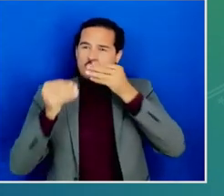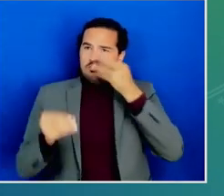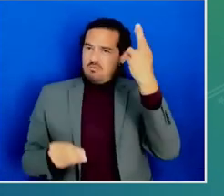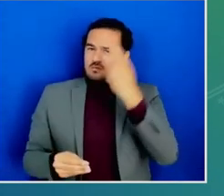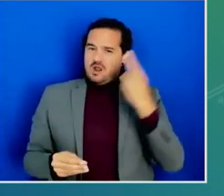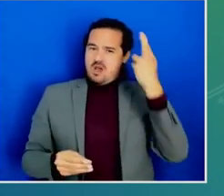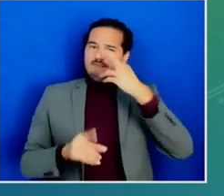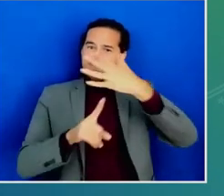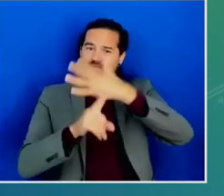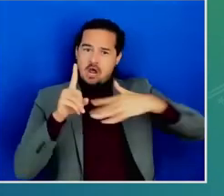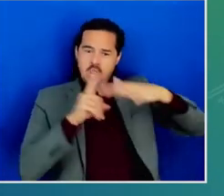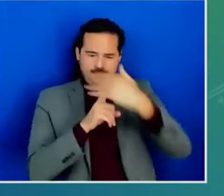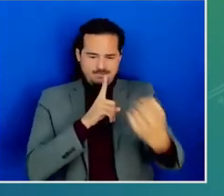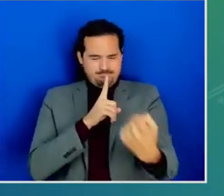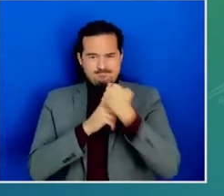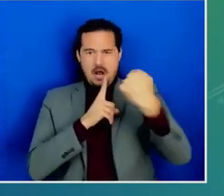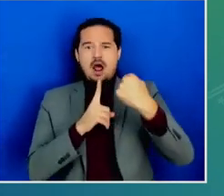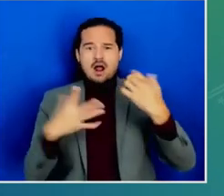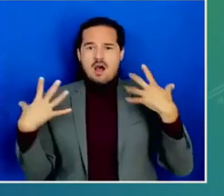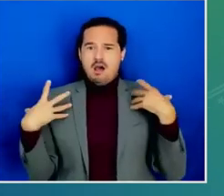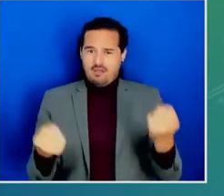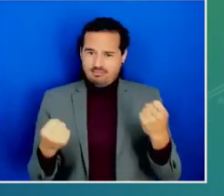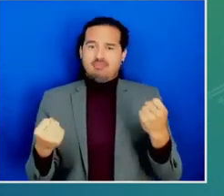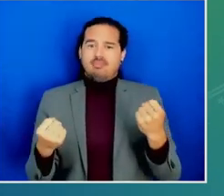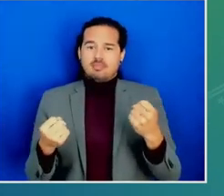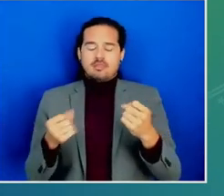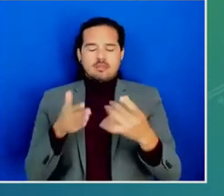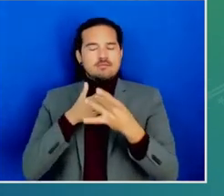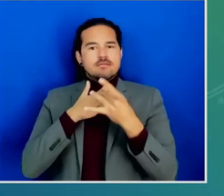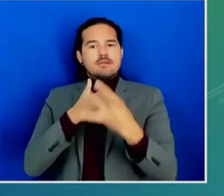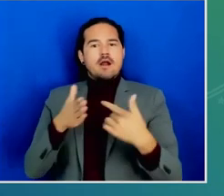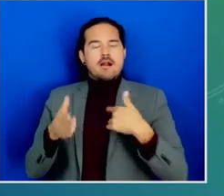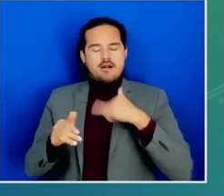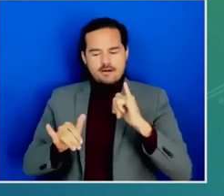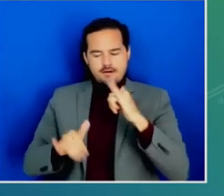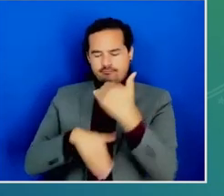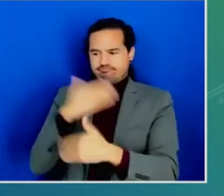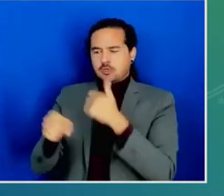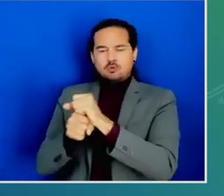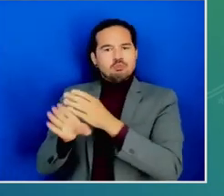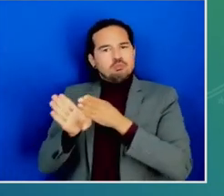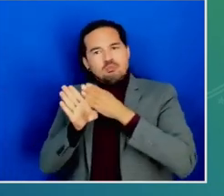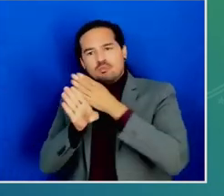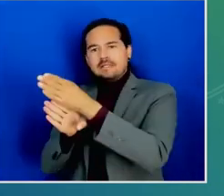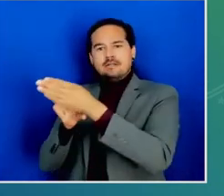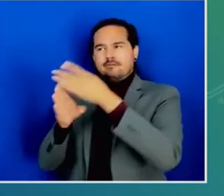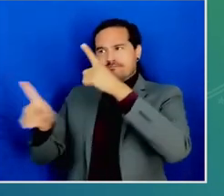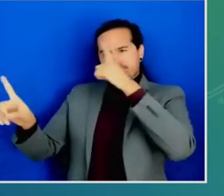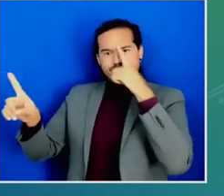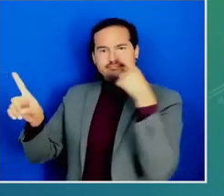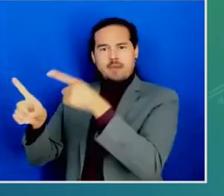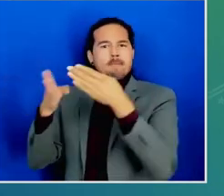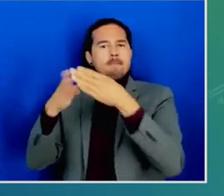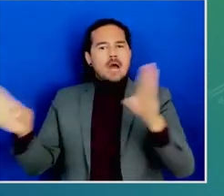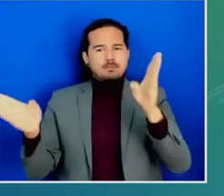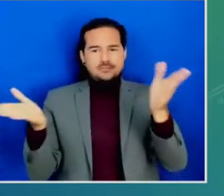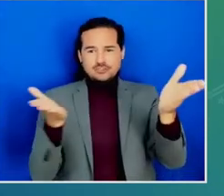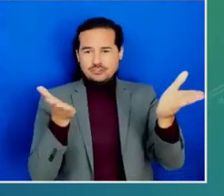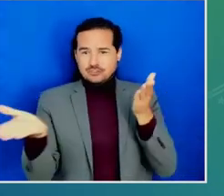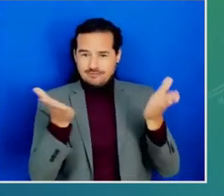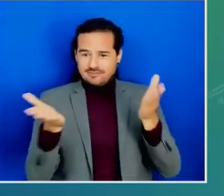our health. And that understanding drew me into a very long career of public service, which I will never regret